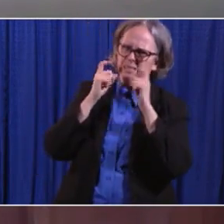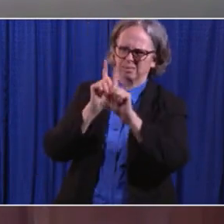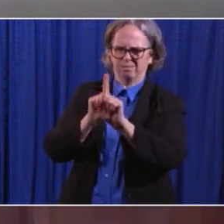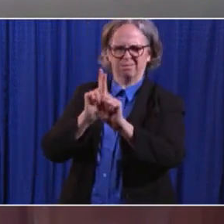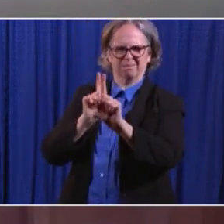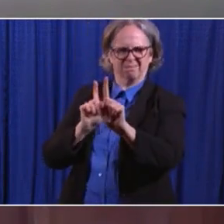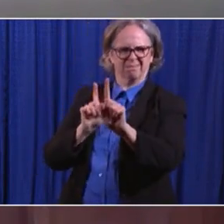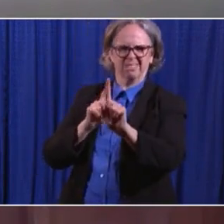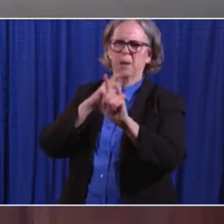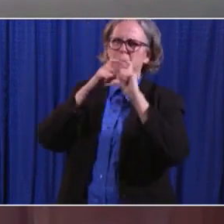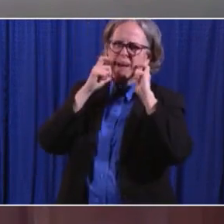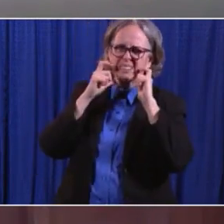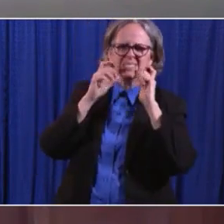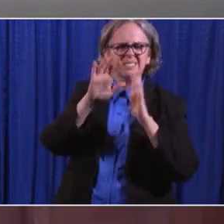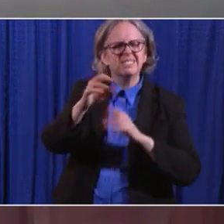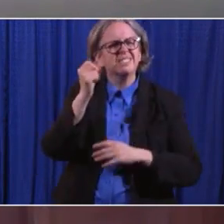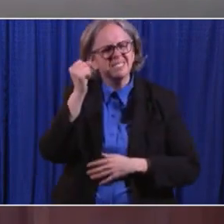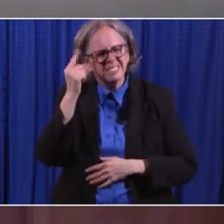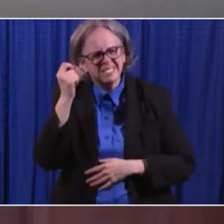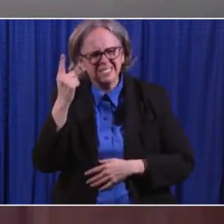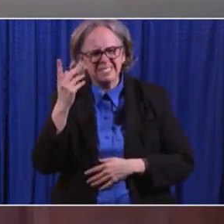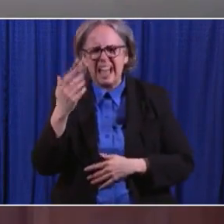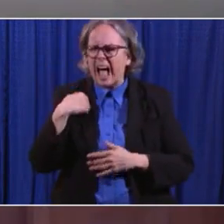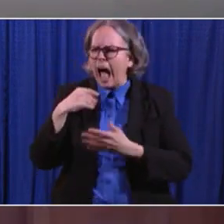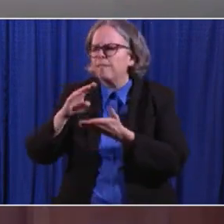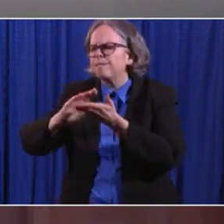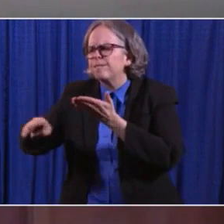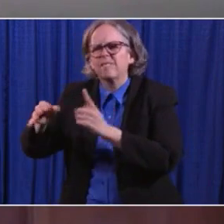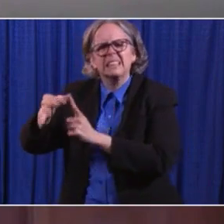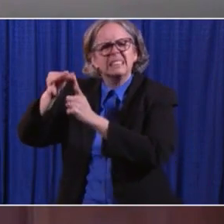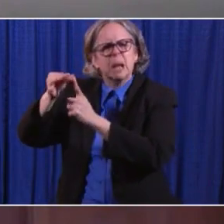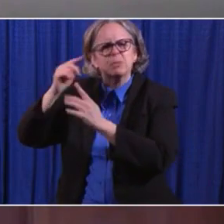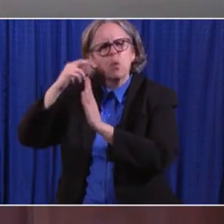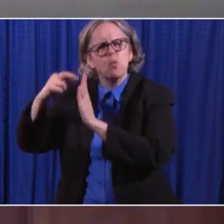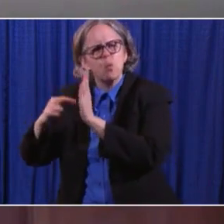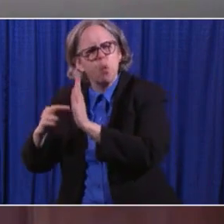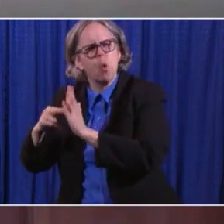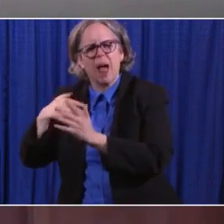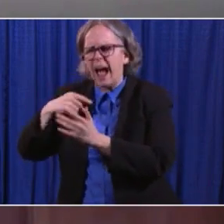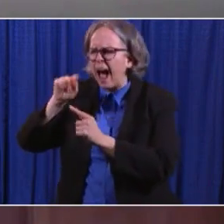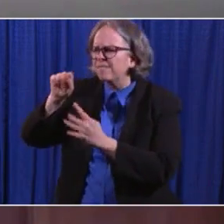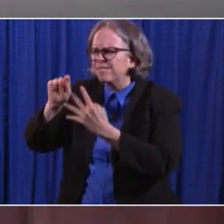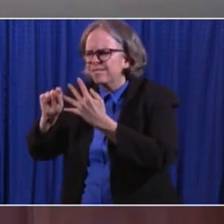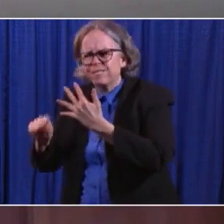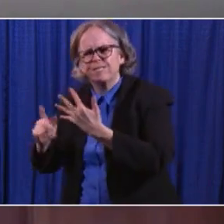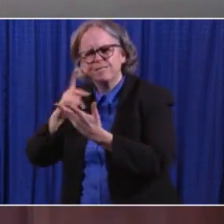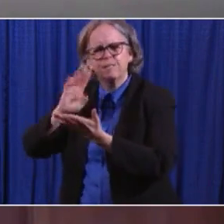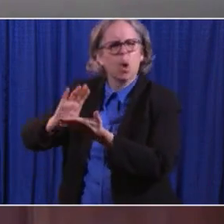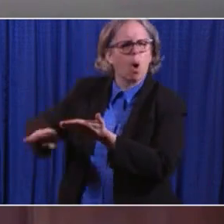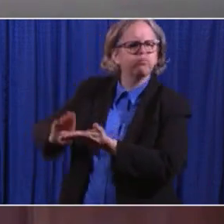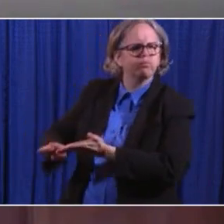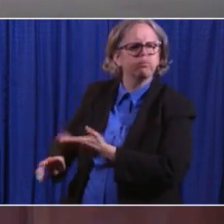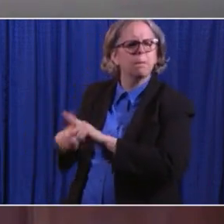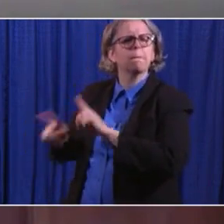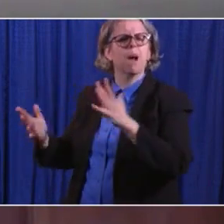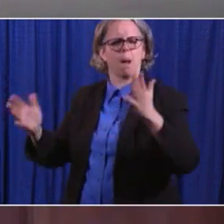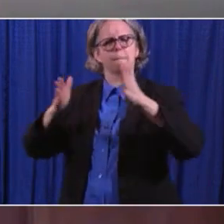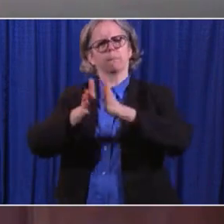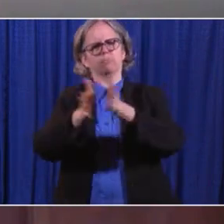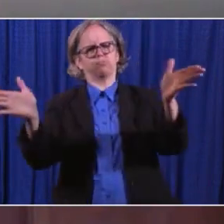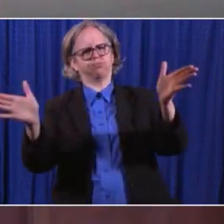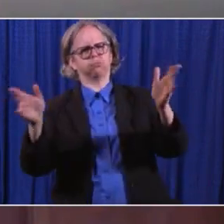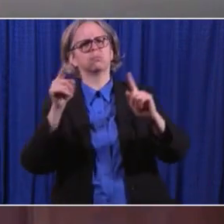those are continued to be detailed in the order. Avoid congregating in large groups. So we have the mass